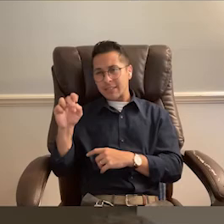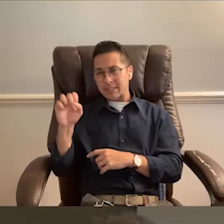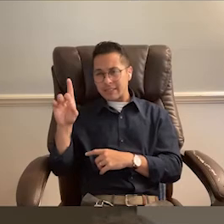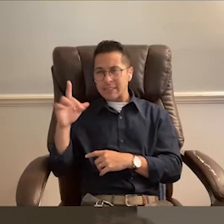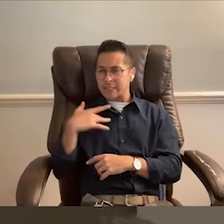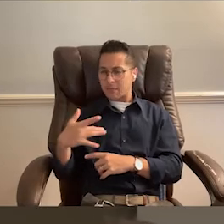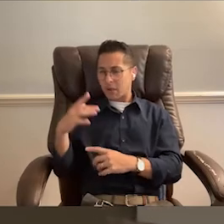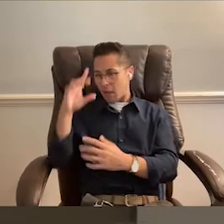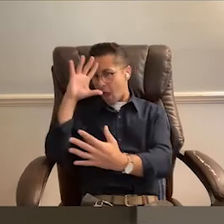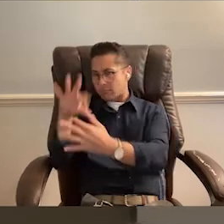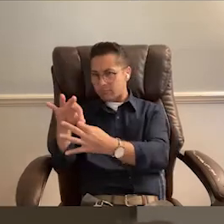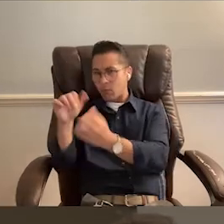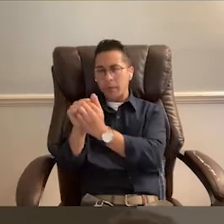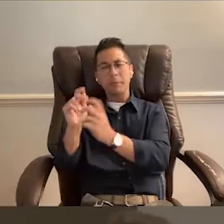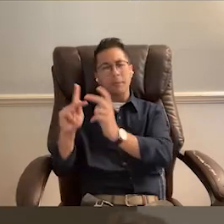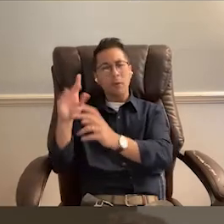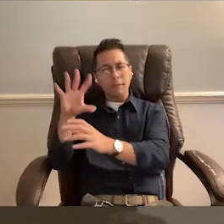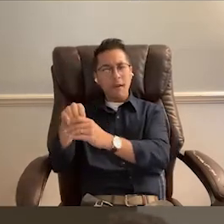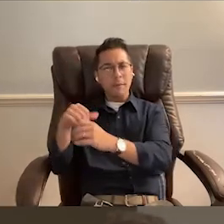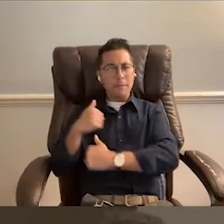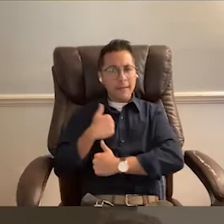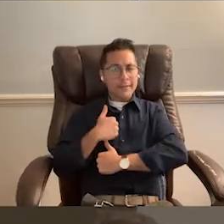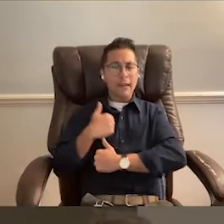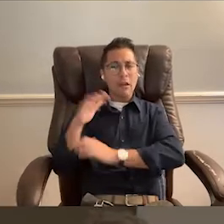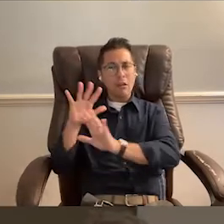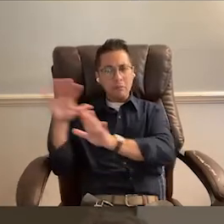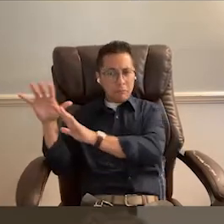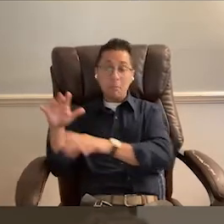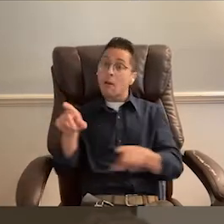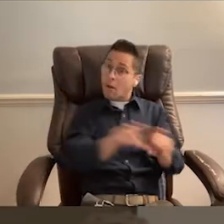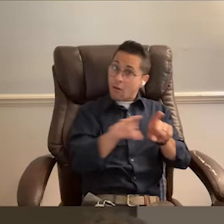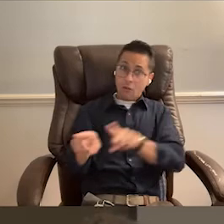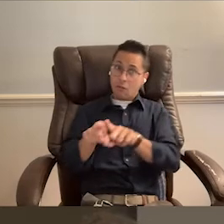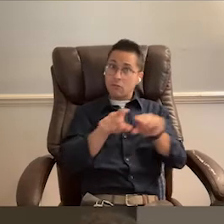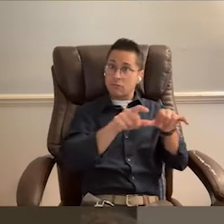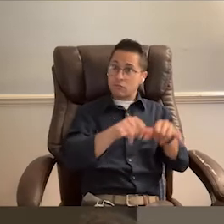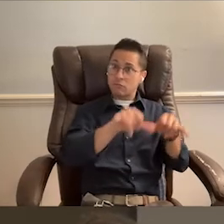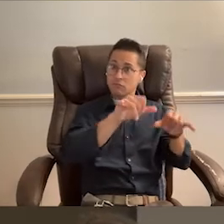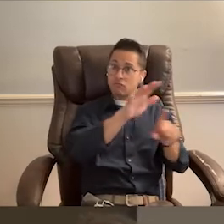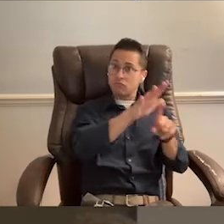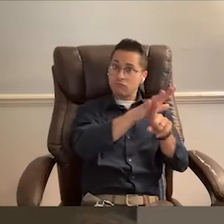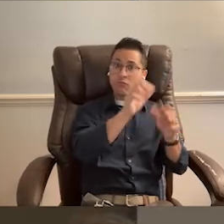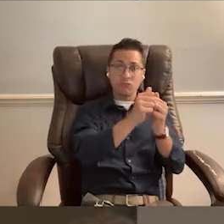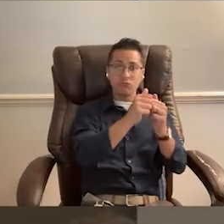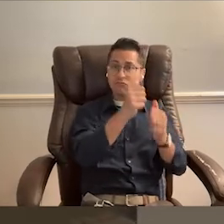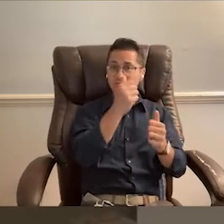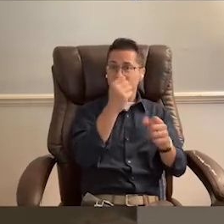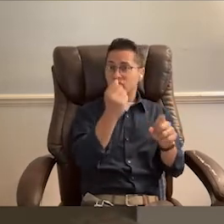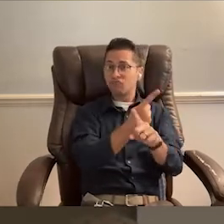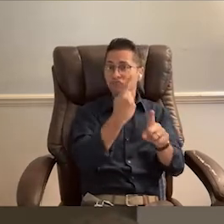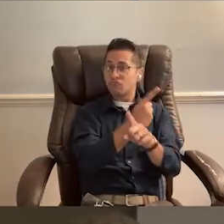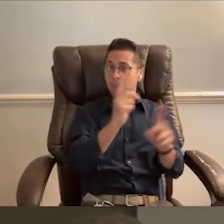event. We commonly relate PTSD to people who were in the military and service, but